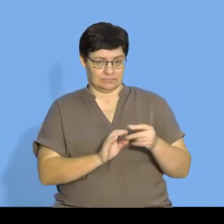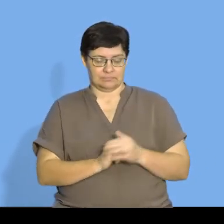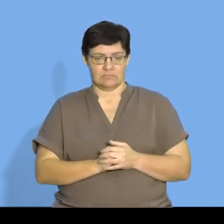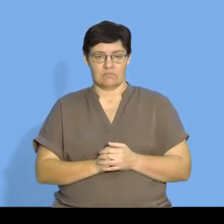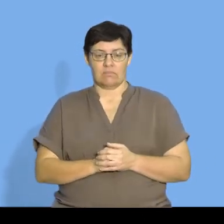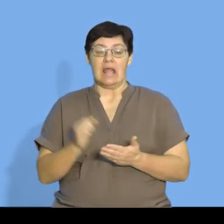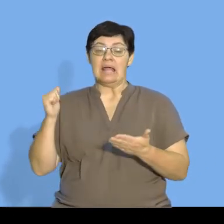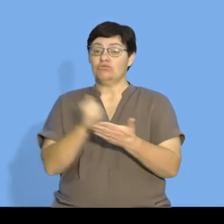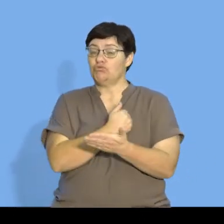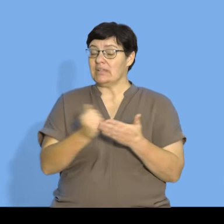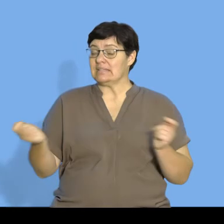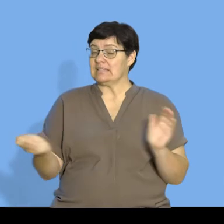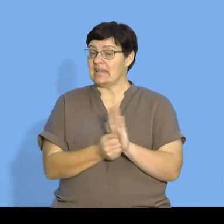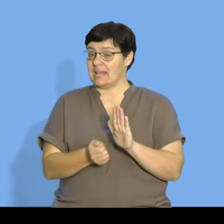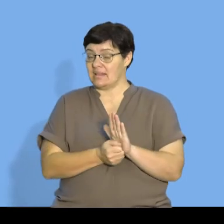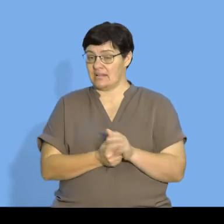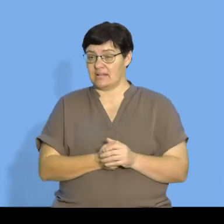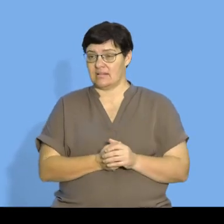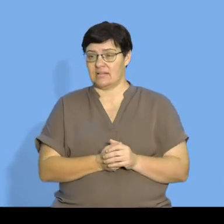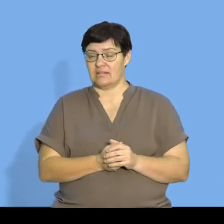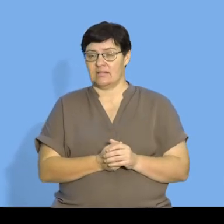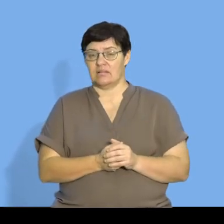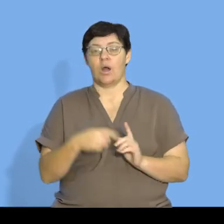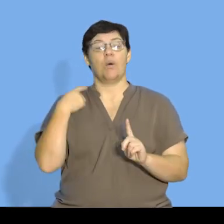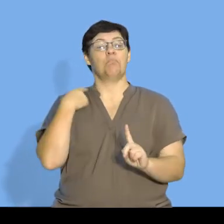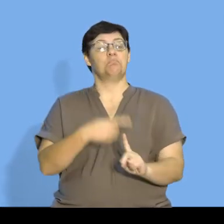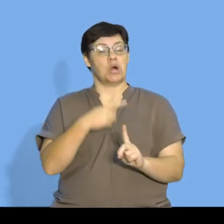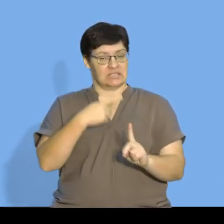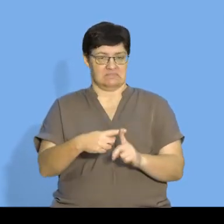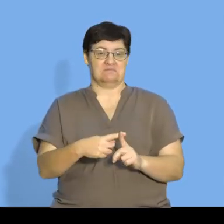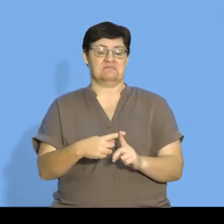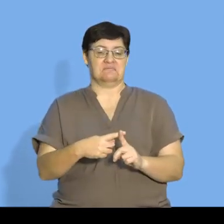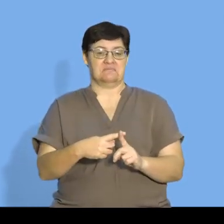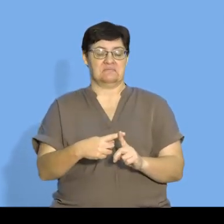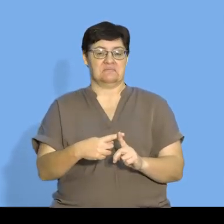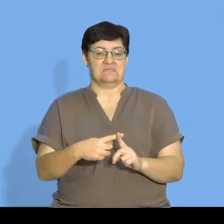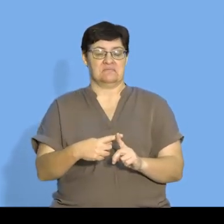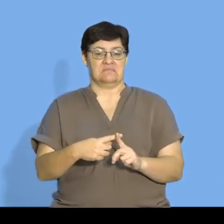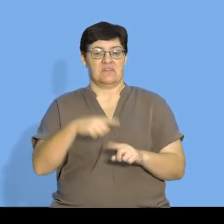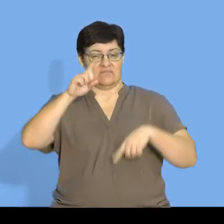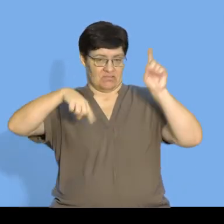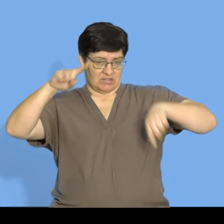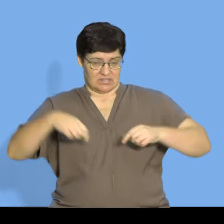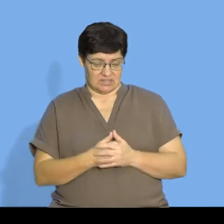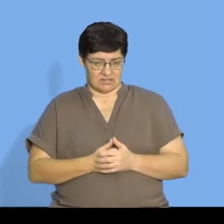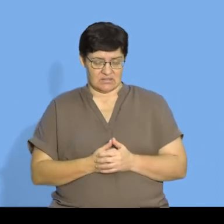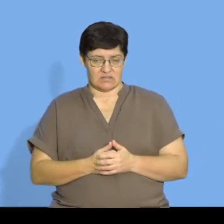Okay. The credit sales, on the other hand, had a positive variance,